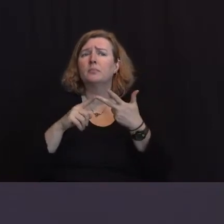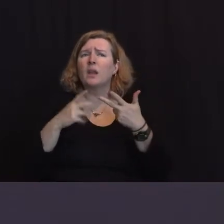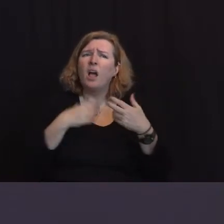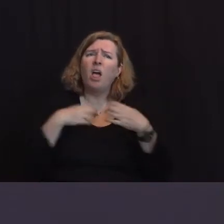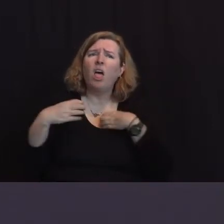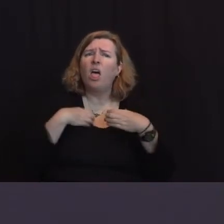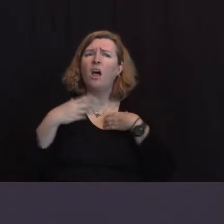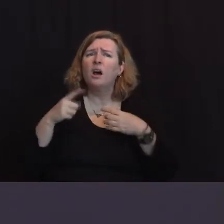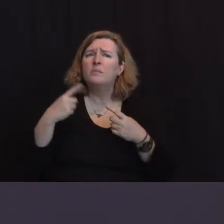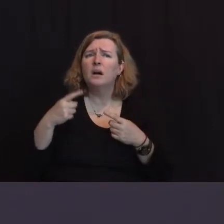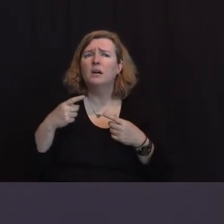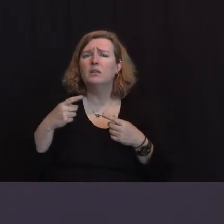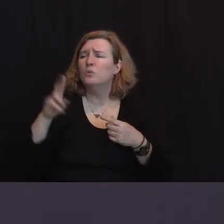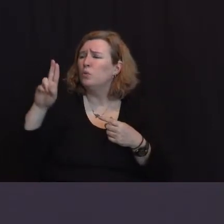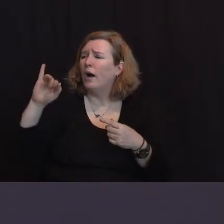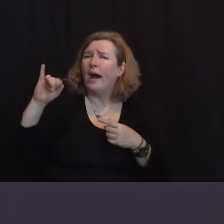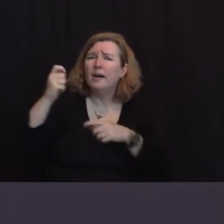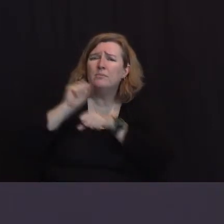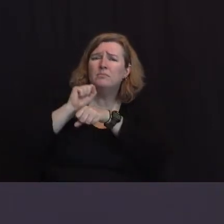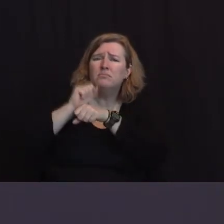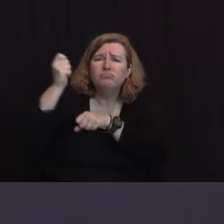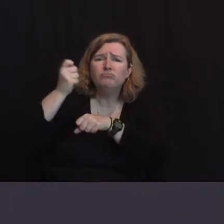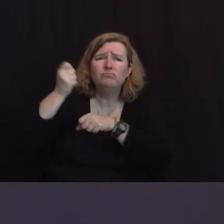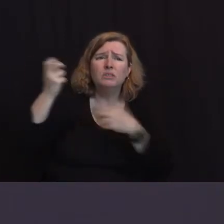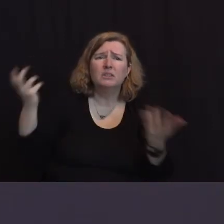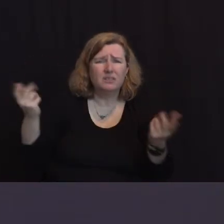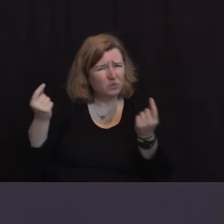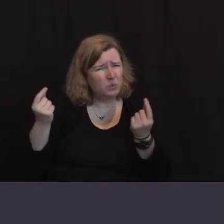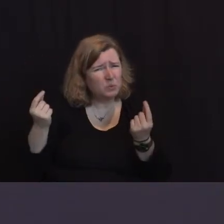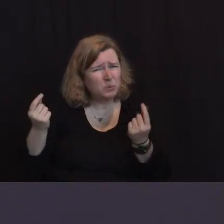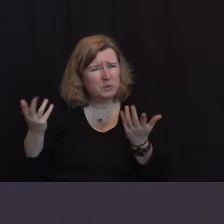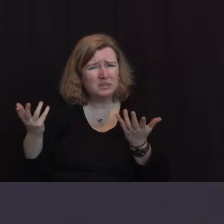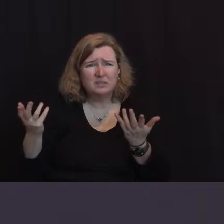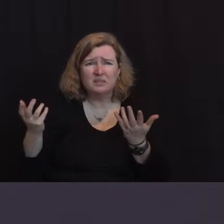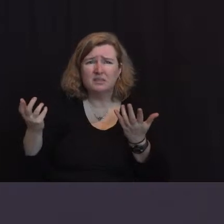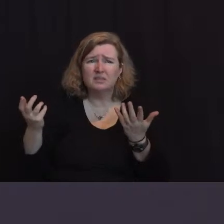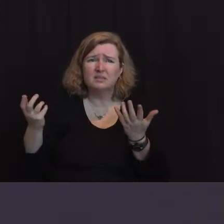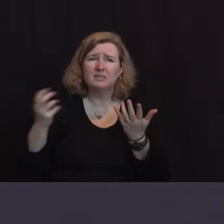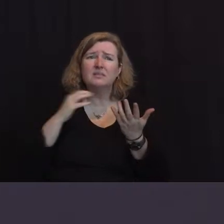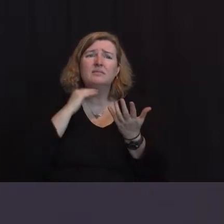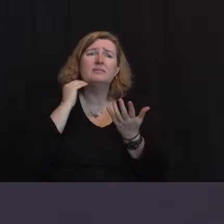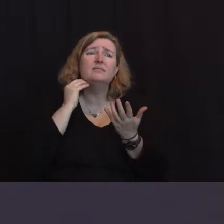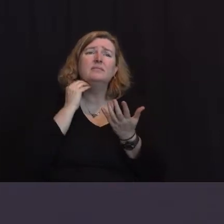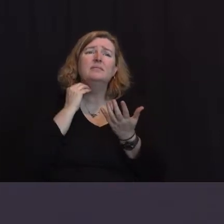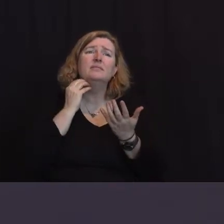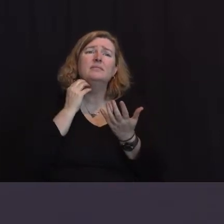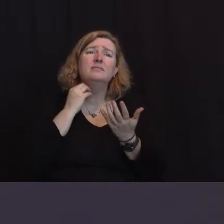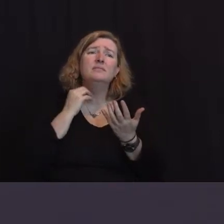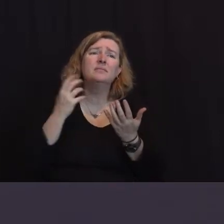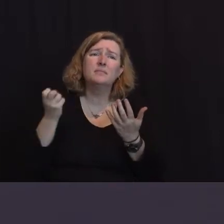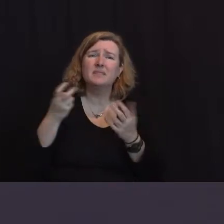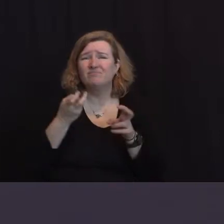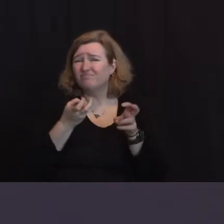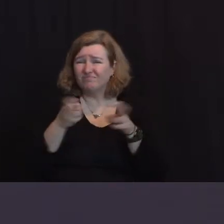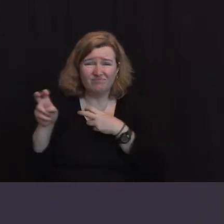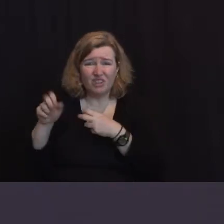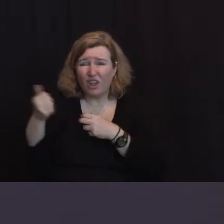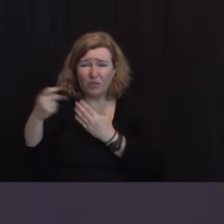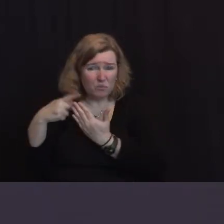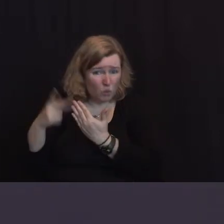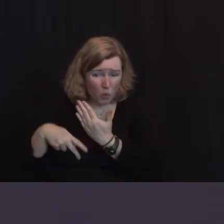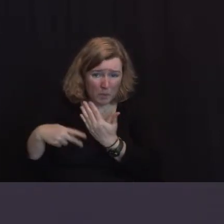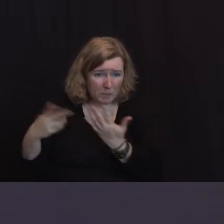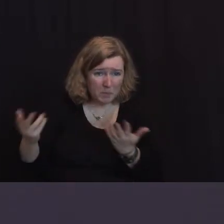capture claimants when the state triggered off high extended benefits to transition them to another program. Will these issues keep happening every